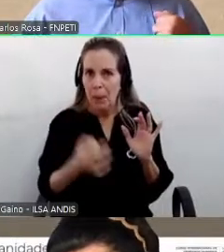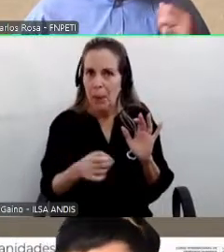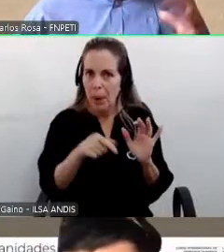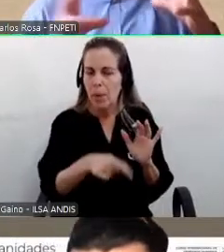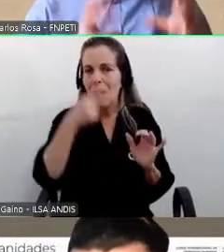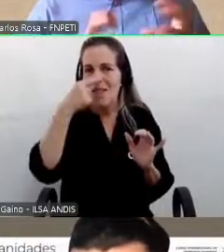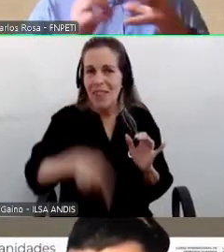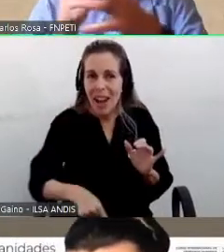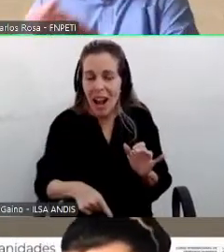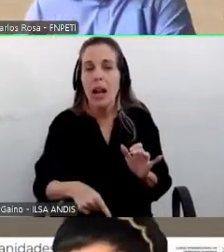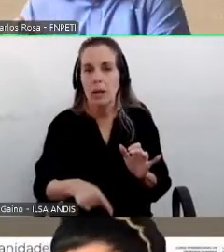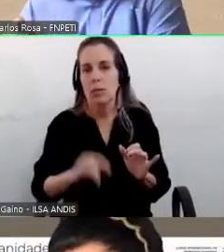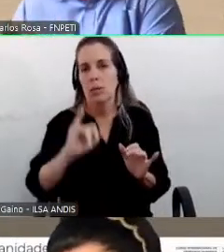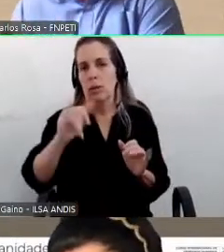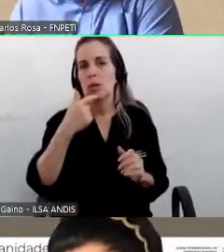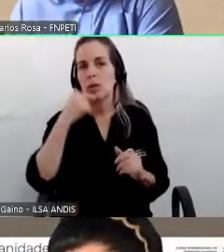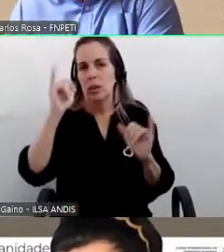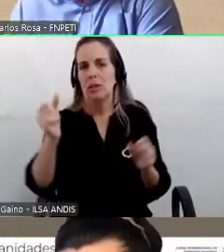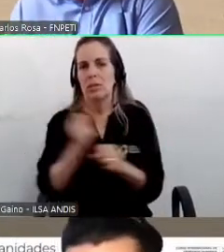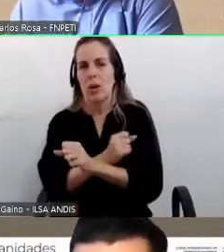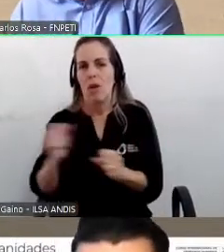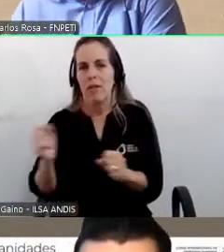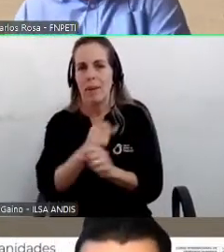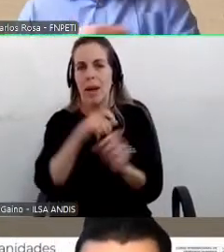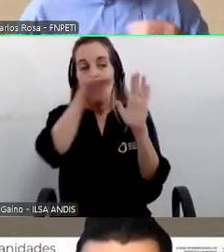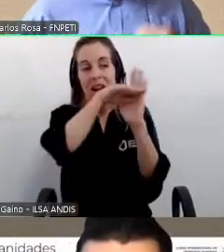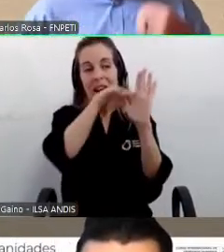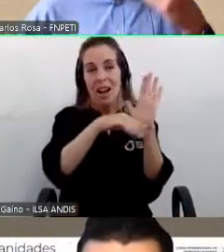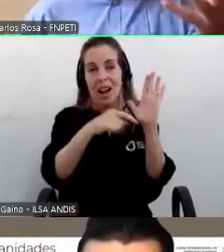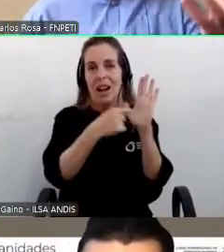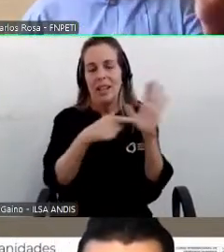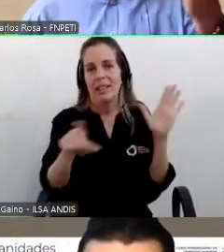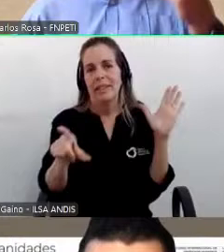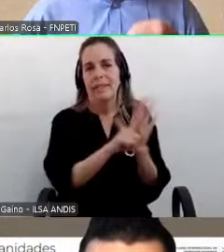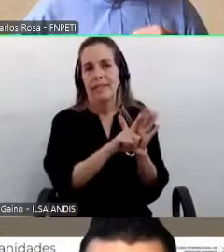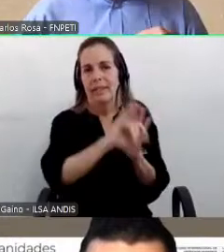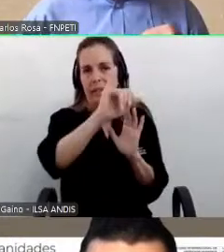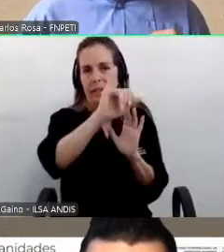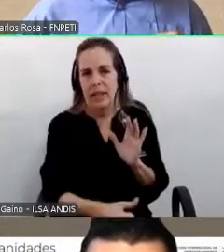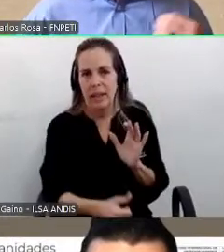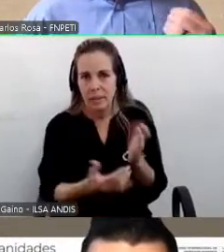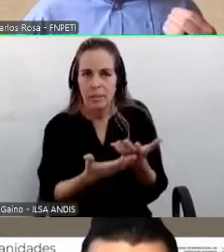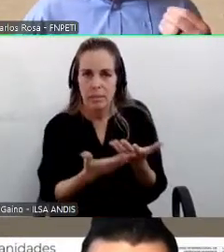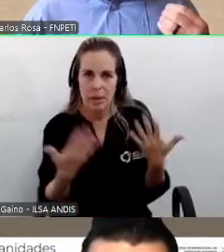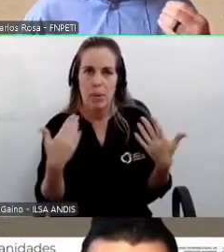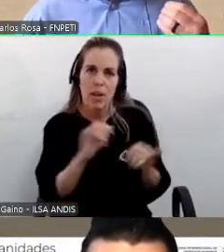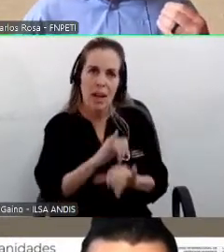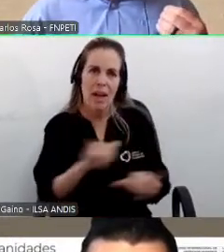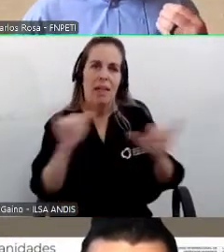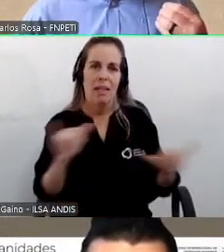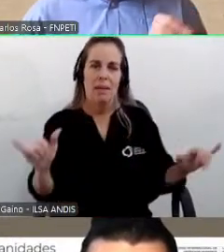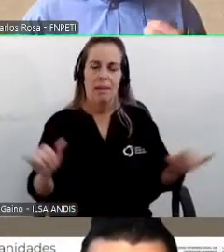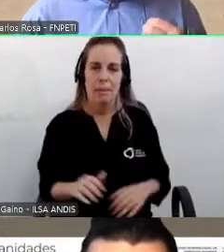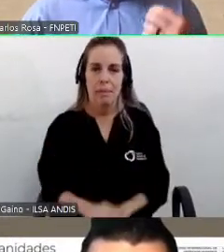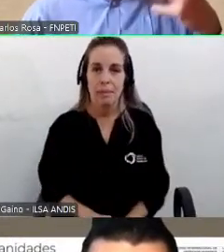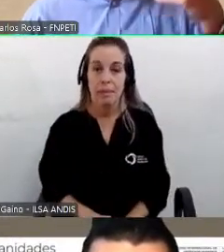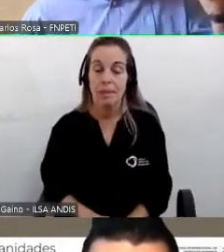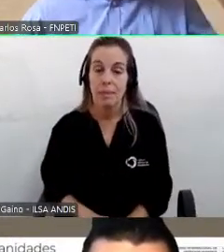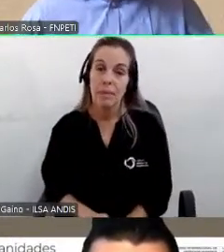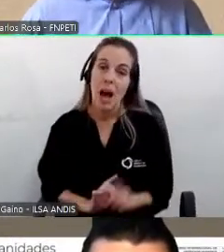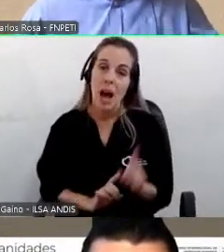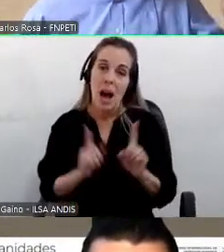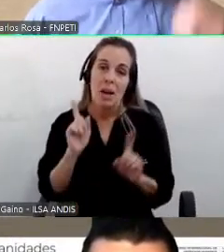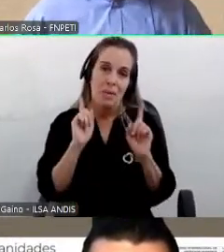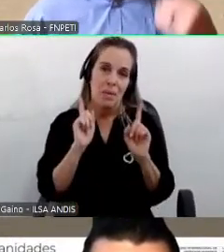been denied. And case law is uniform in that regard. And despite all this progress,